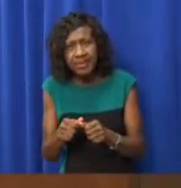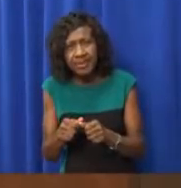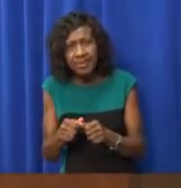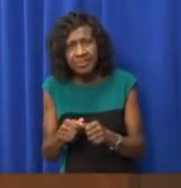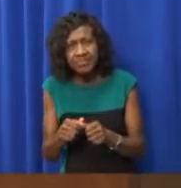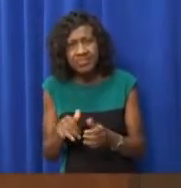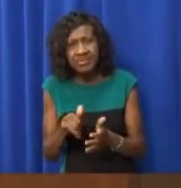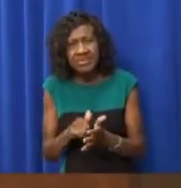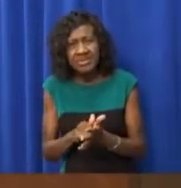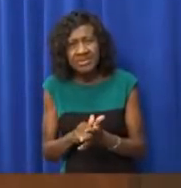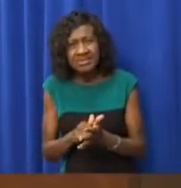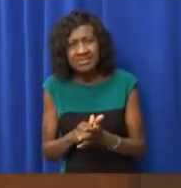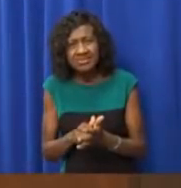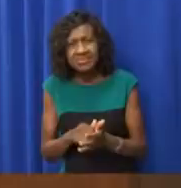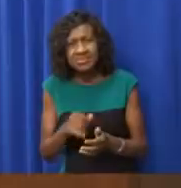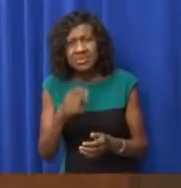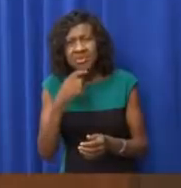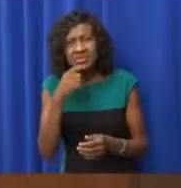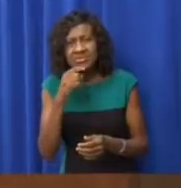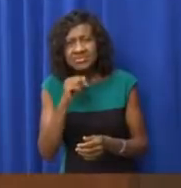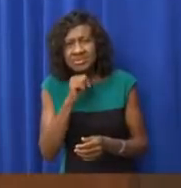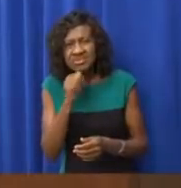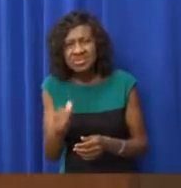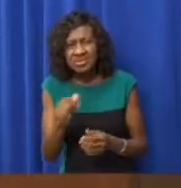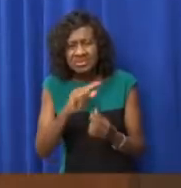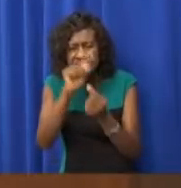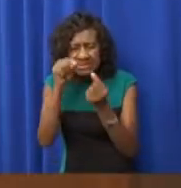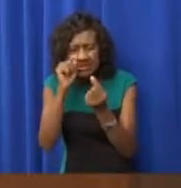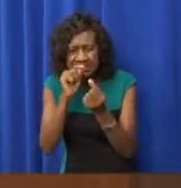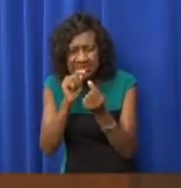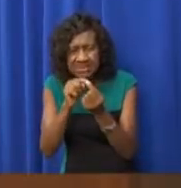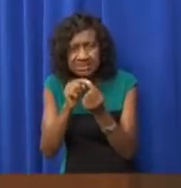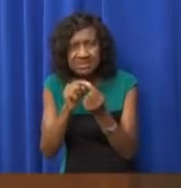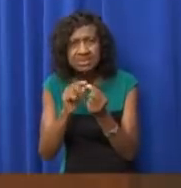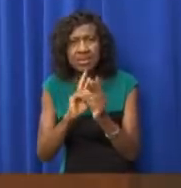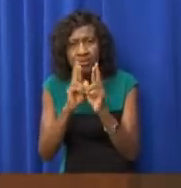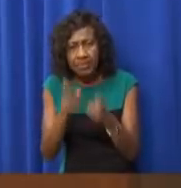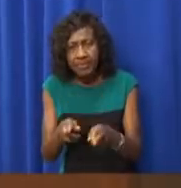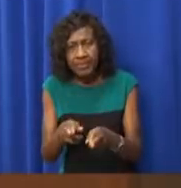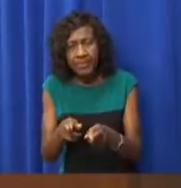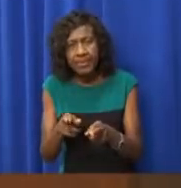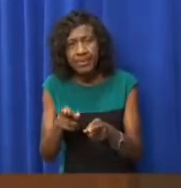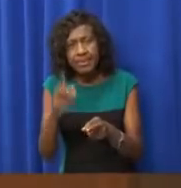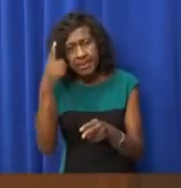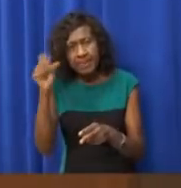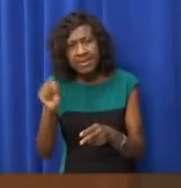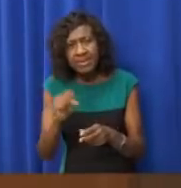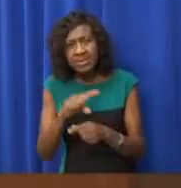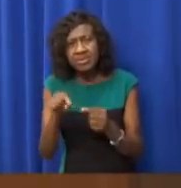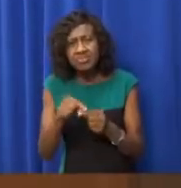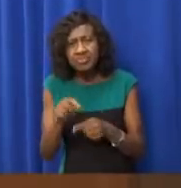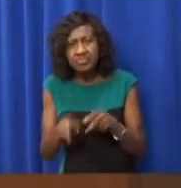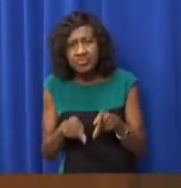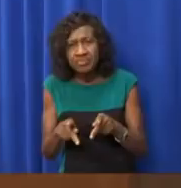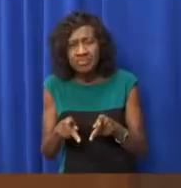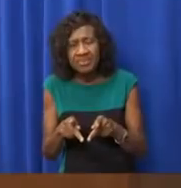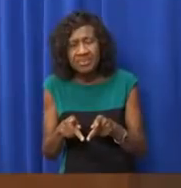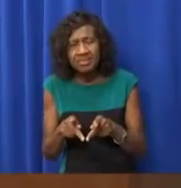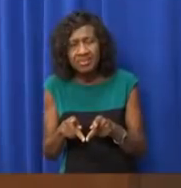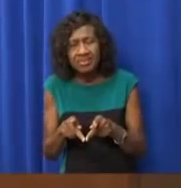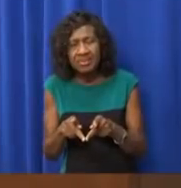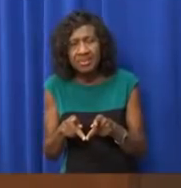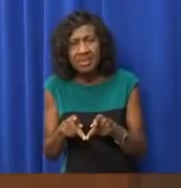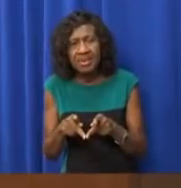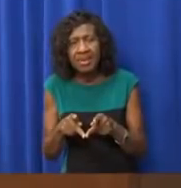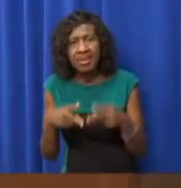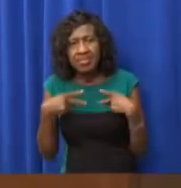fully accurate report, because the moment somebody is known to have something, they start to get intense scrutiny. They're called up daily